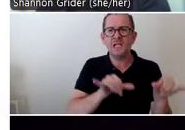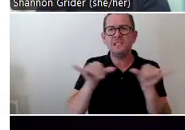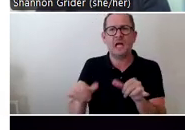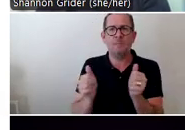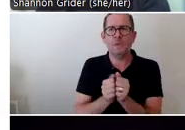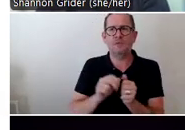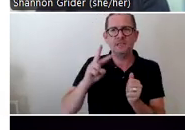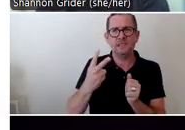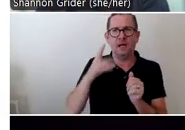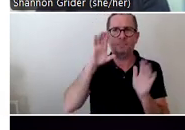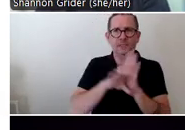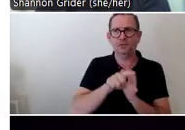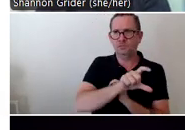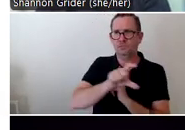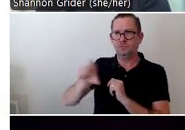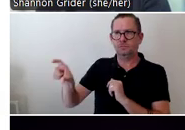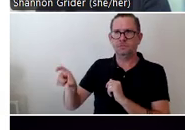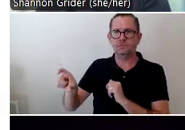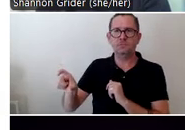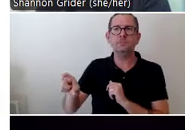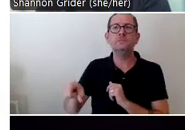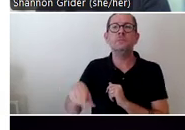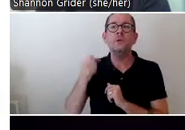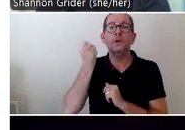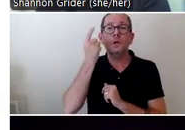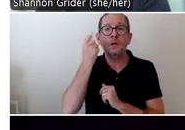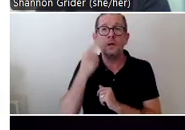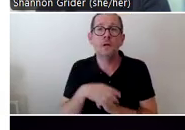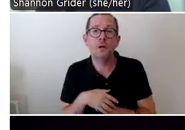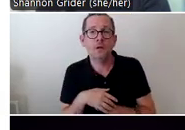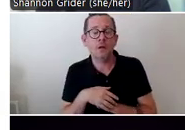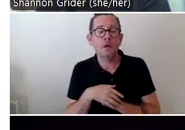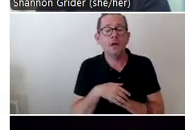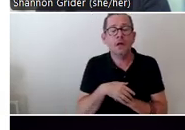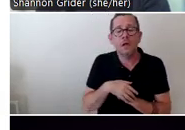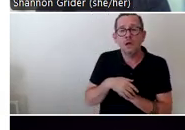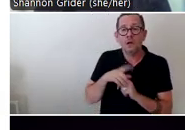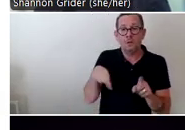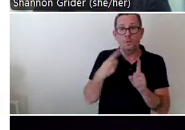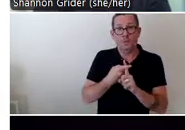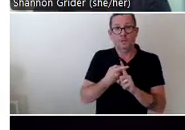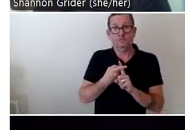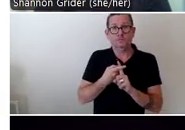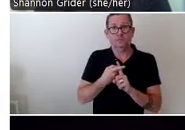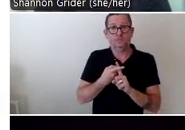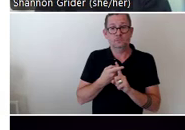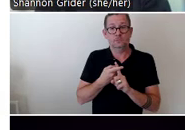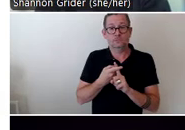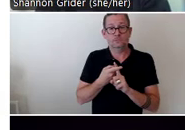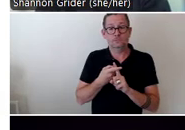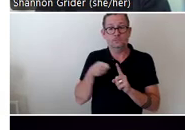effective communication going on. But it's the same with the second slide here, or the second comic